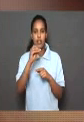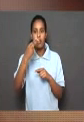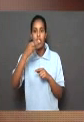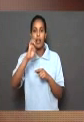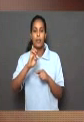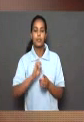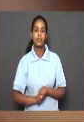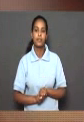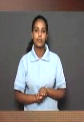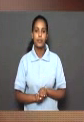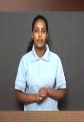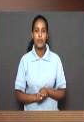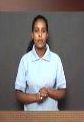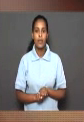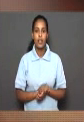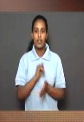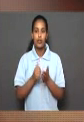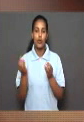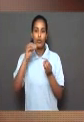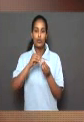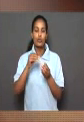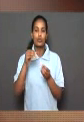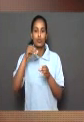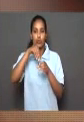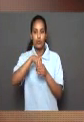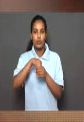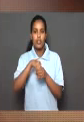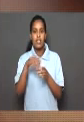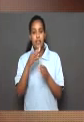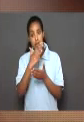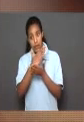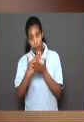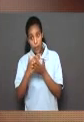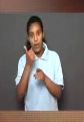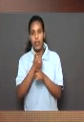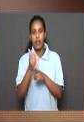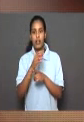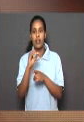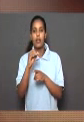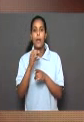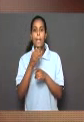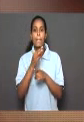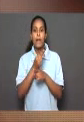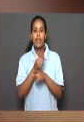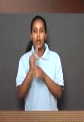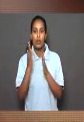helium. It also includes some metals and metalloids.